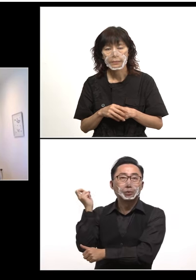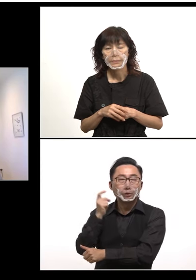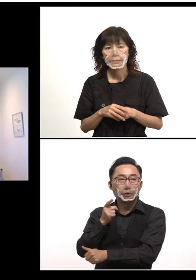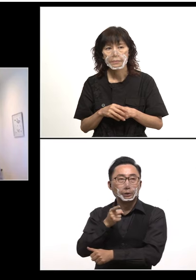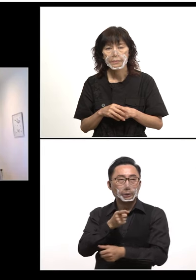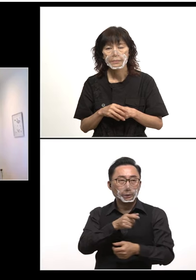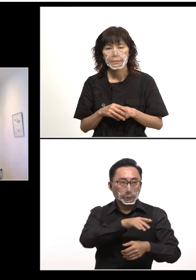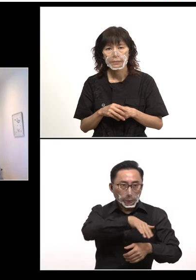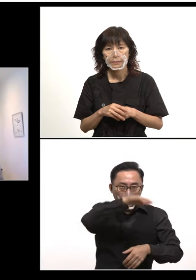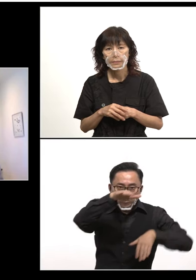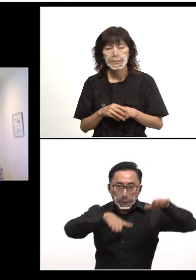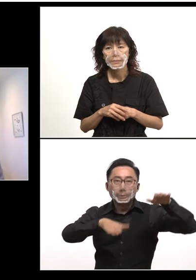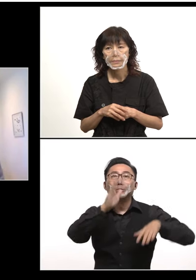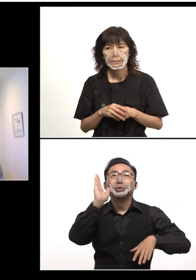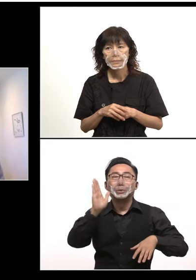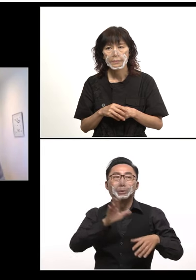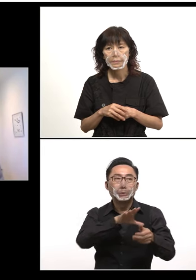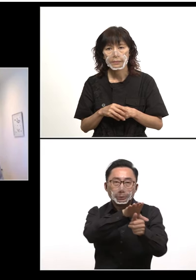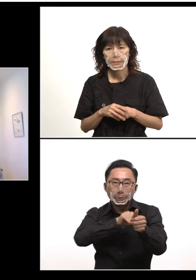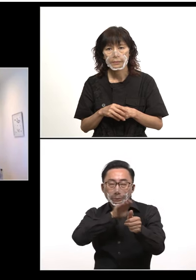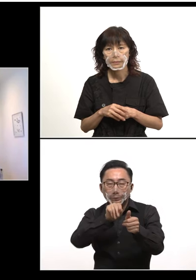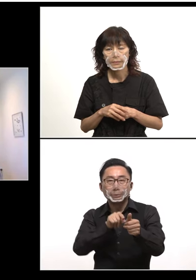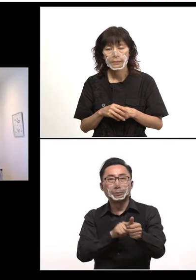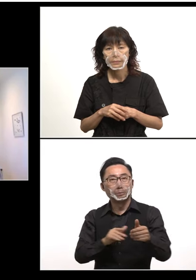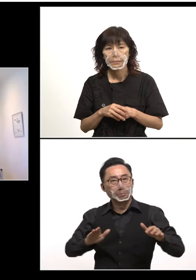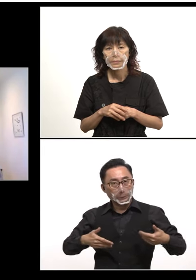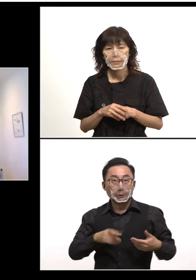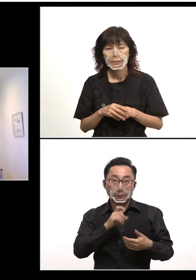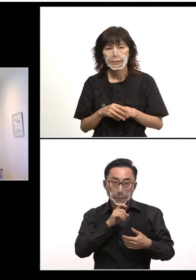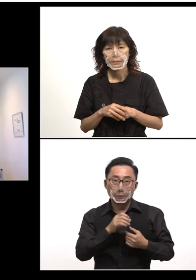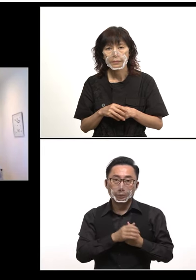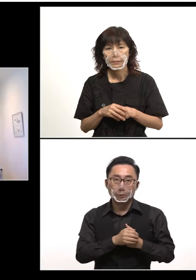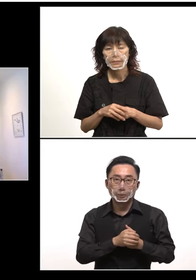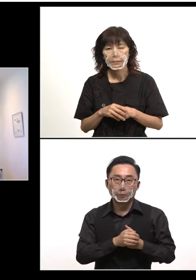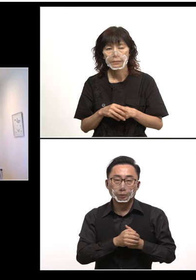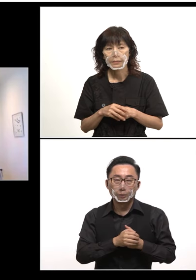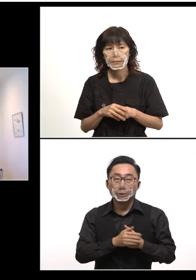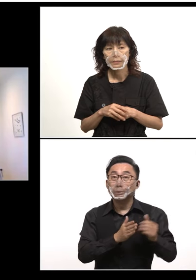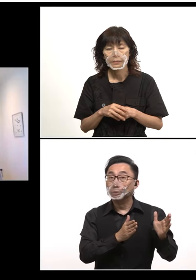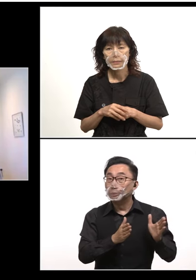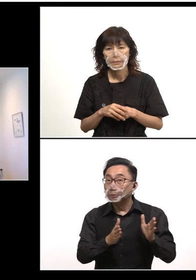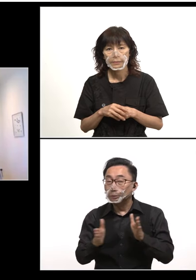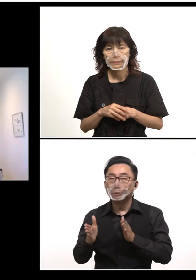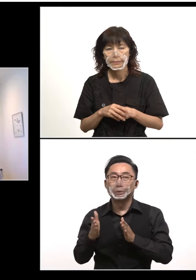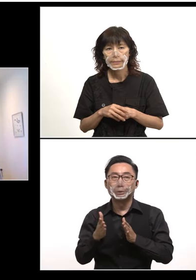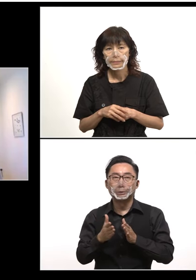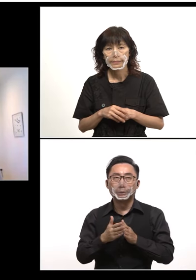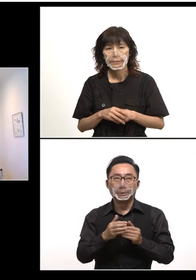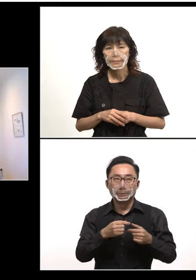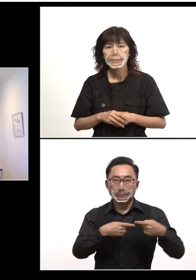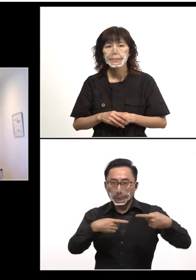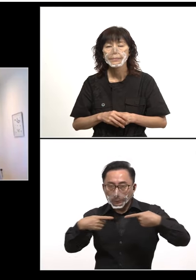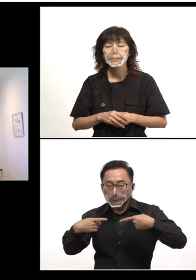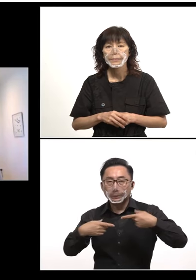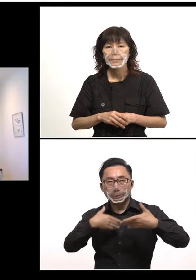gain. So my biggest take is, yes, it can be complex and challenging. I certainly make mistakes, as I said,